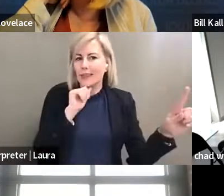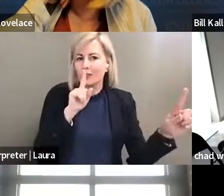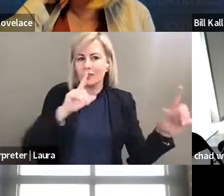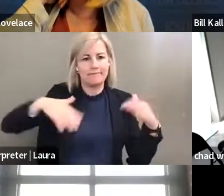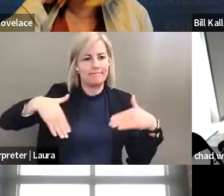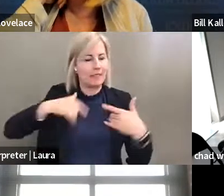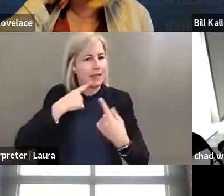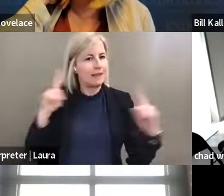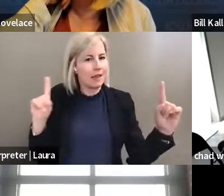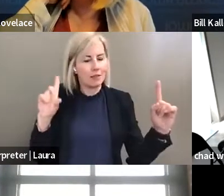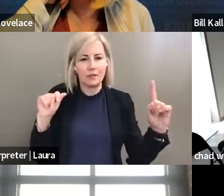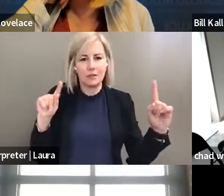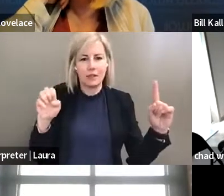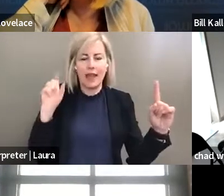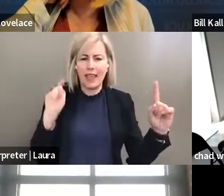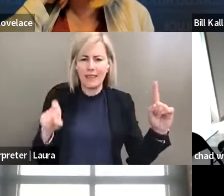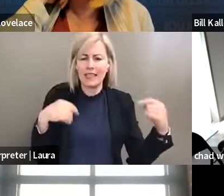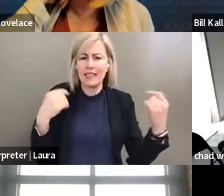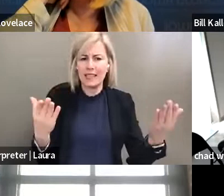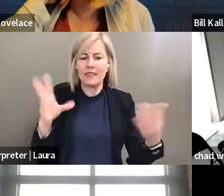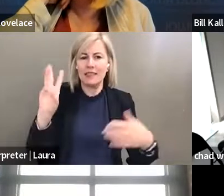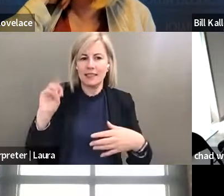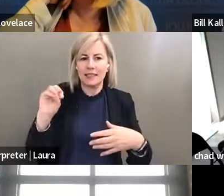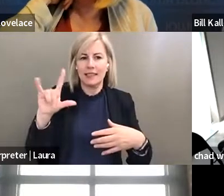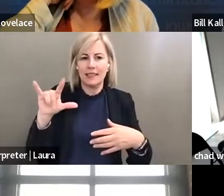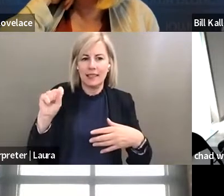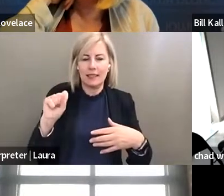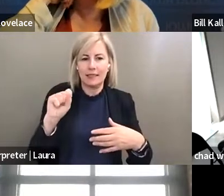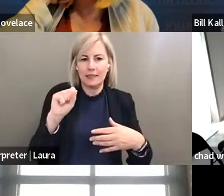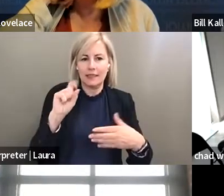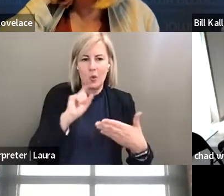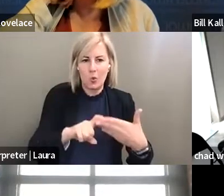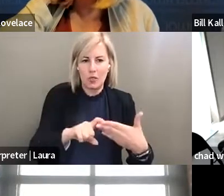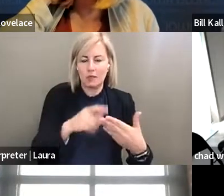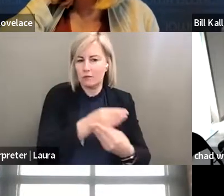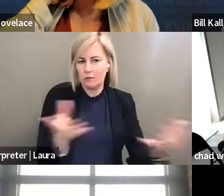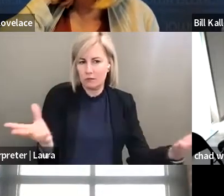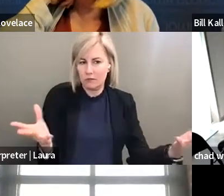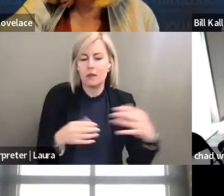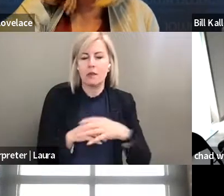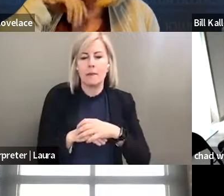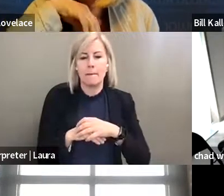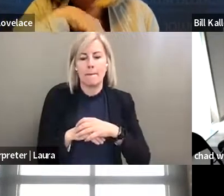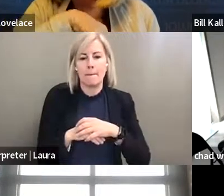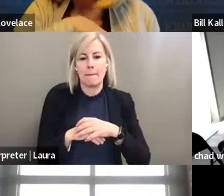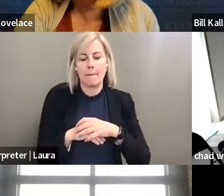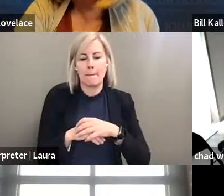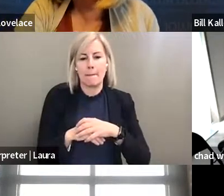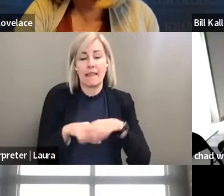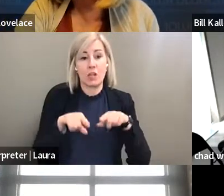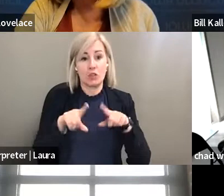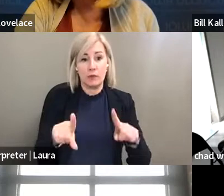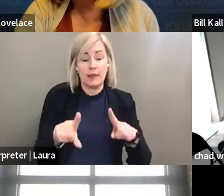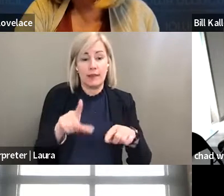the date, and I believe they have to give 60 days notice to announce that date. But during that time, for the